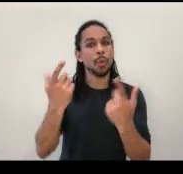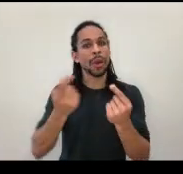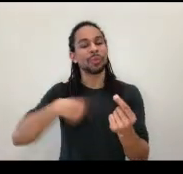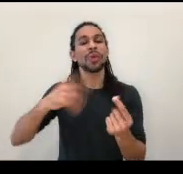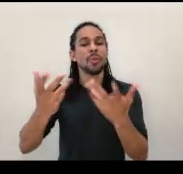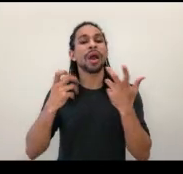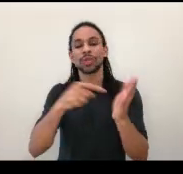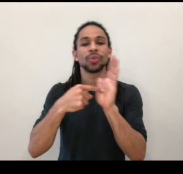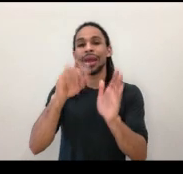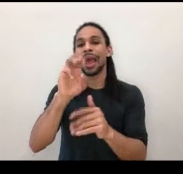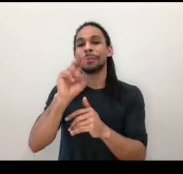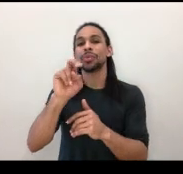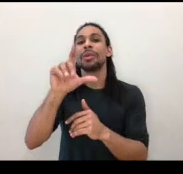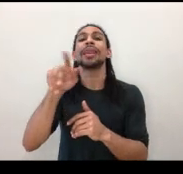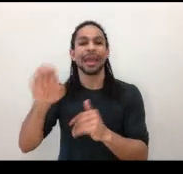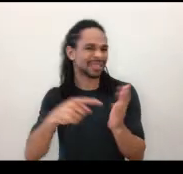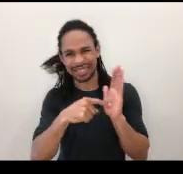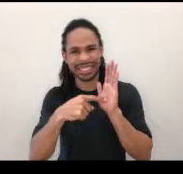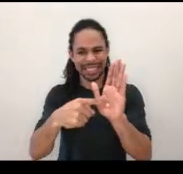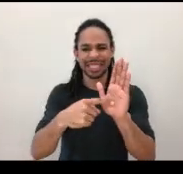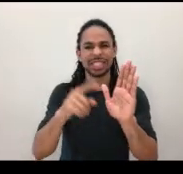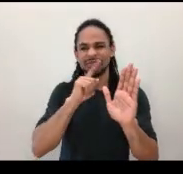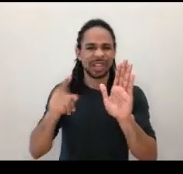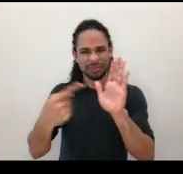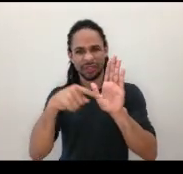were trying to emulate.